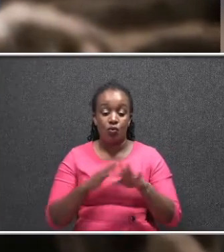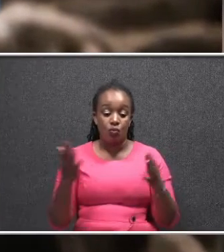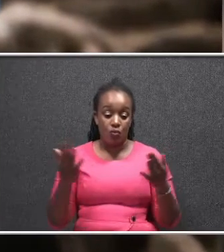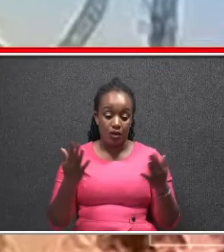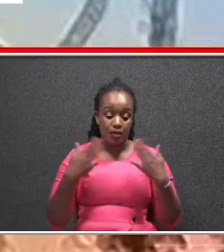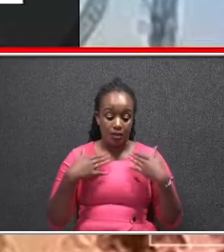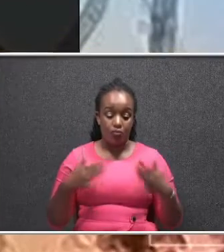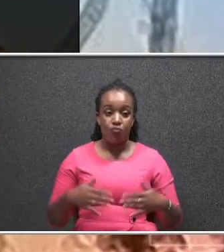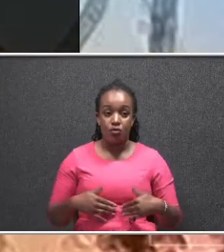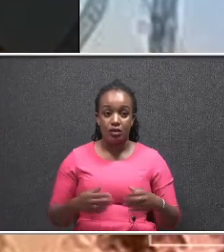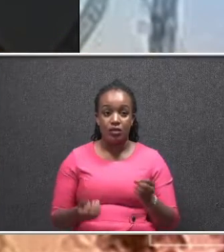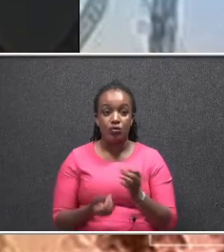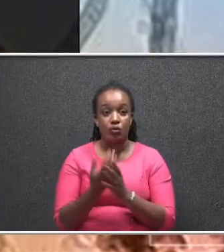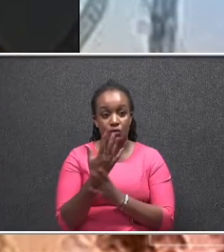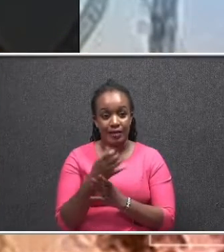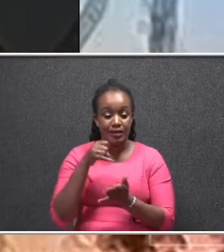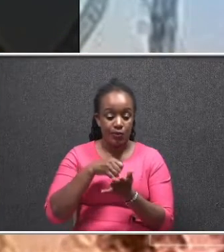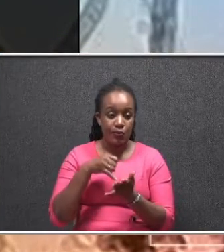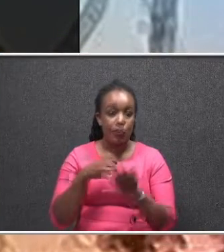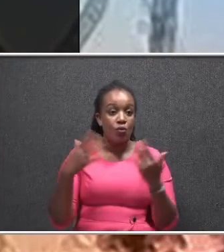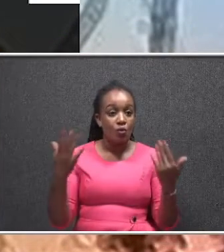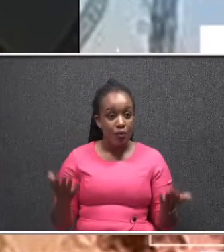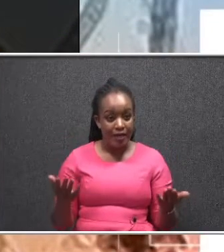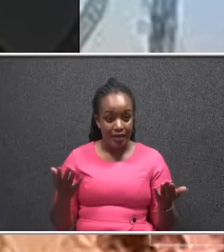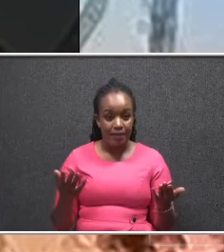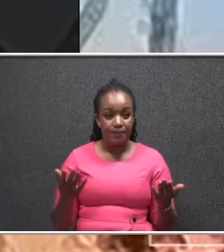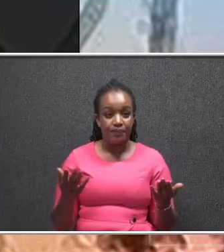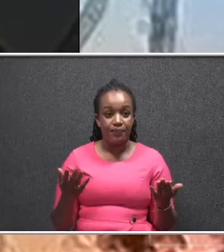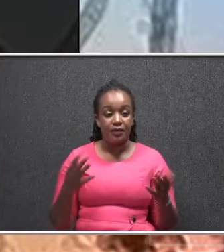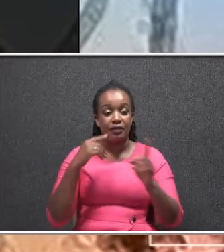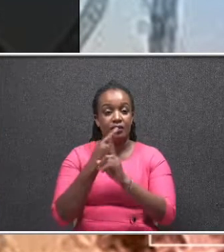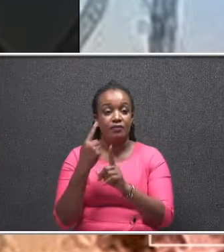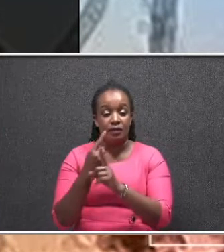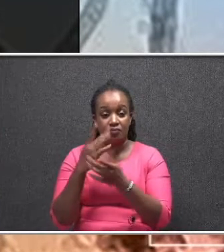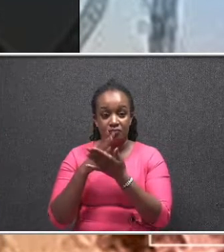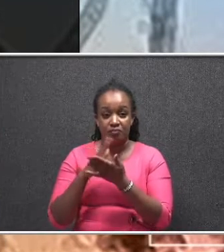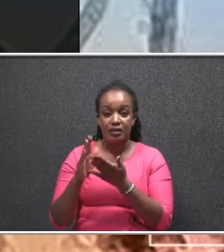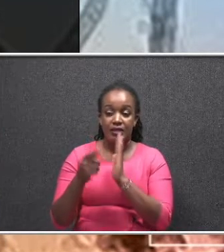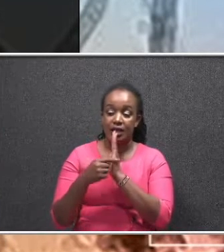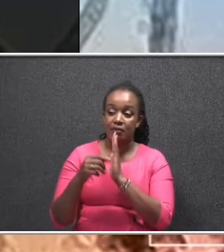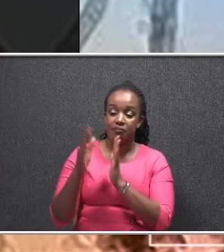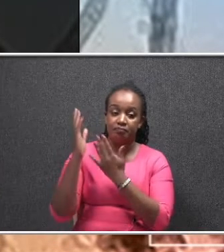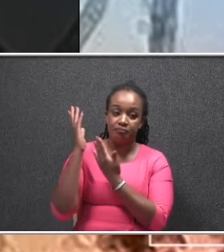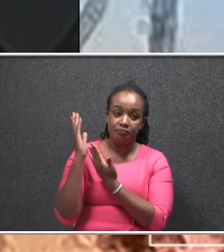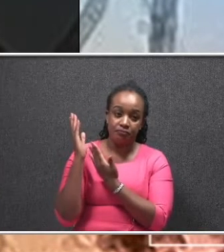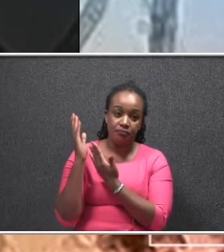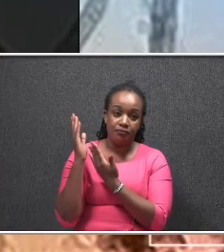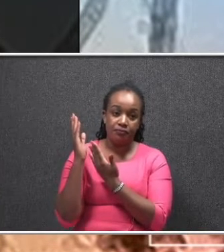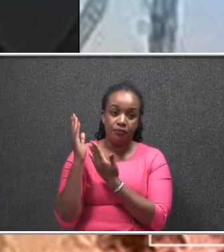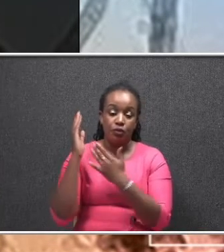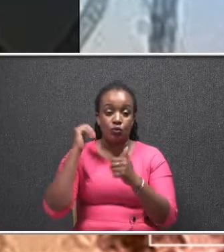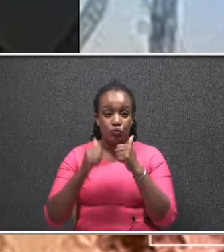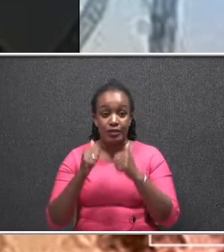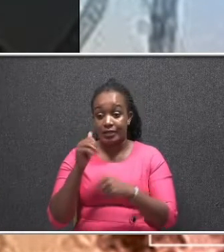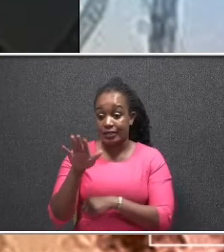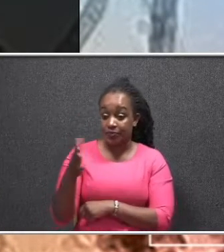is growing. It includes rhinocerebral mucormycosis, which affects the brain with symptoms such as